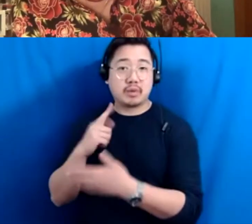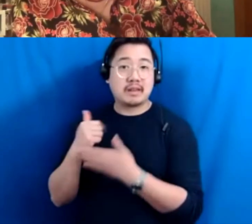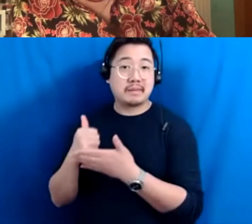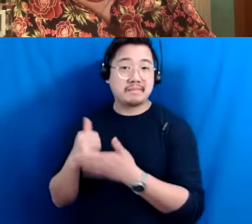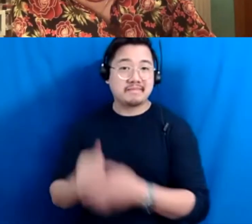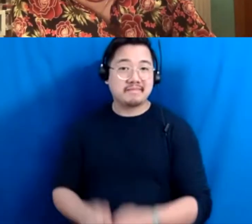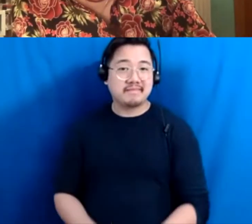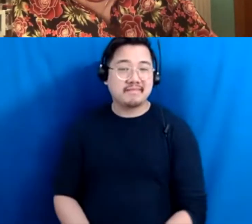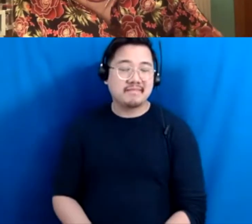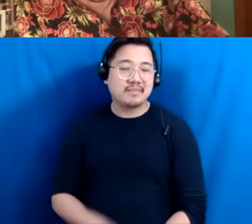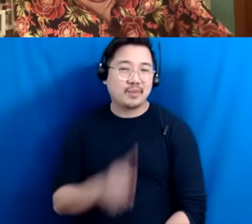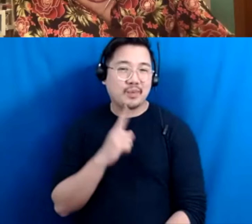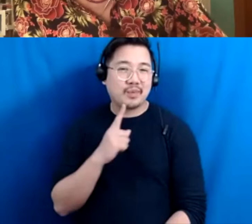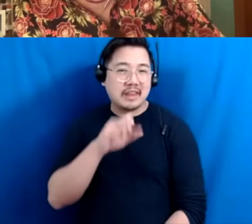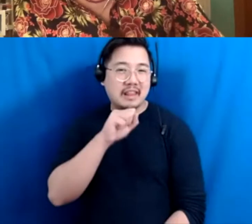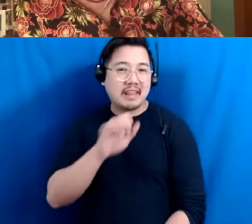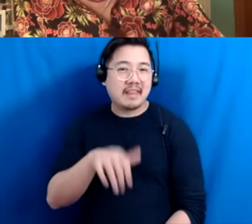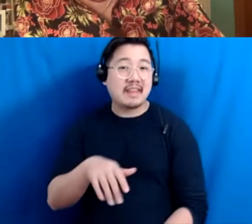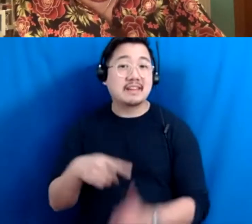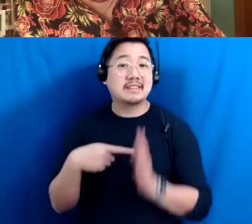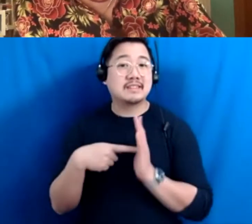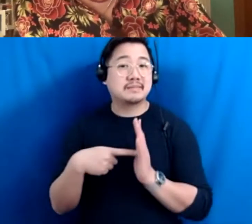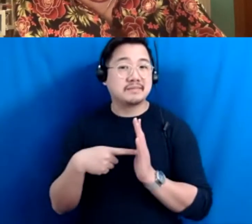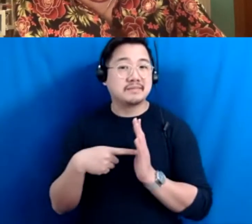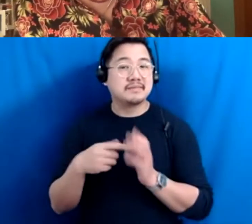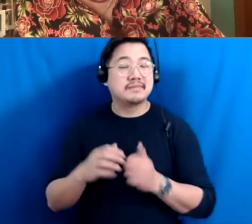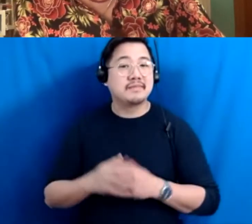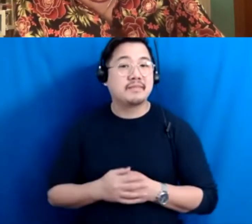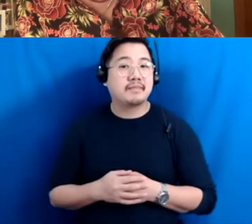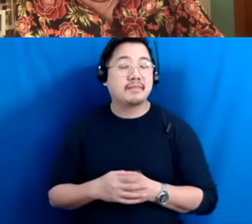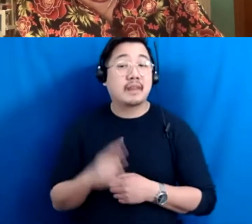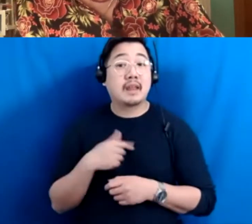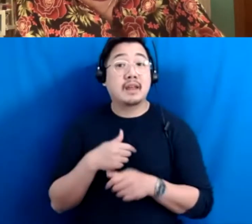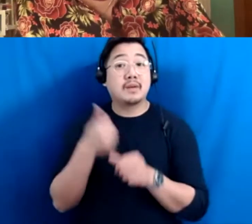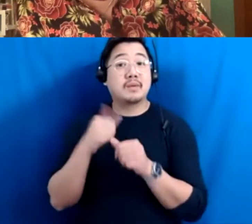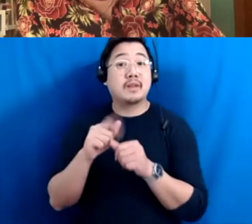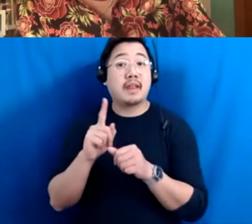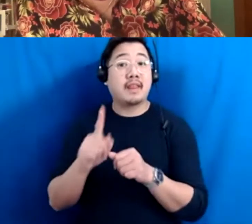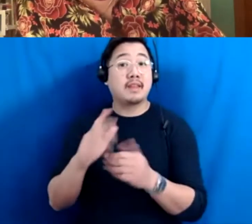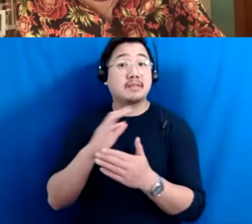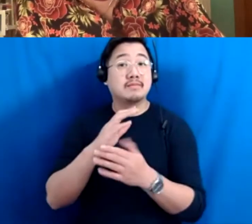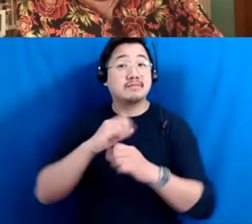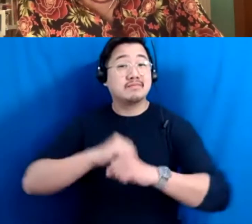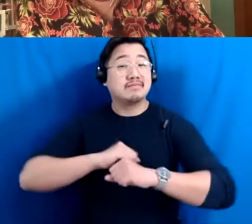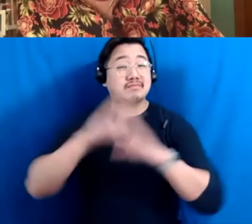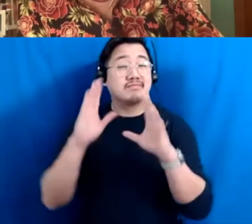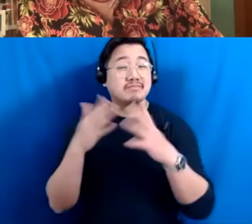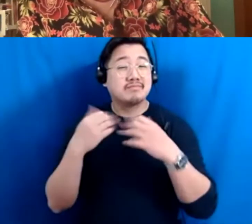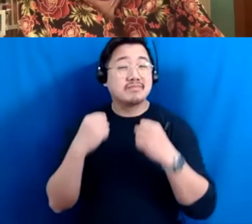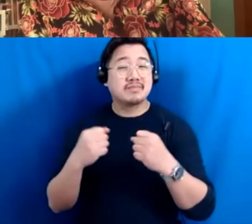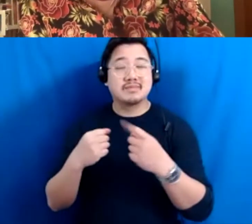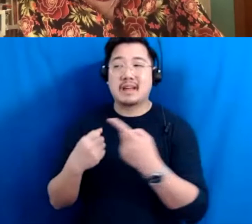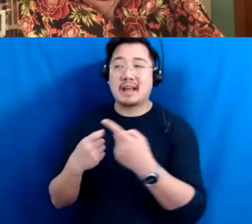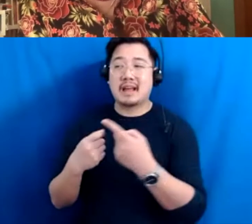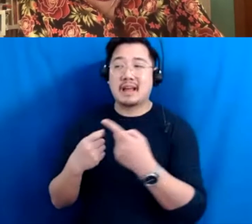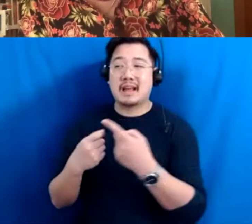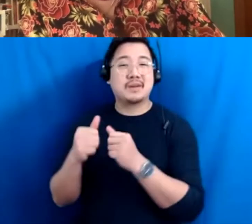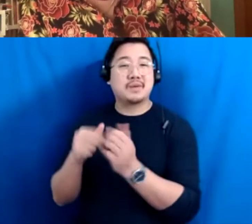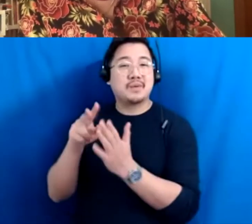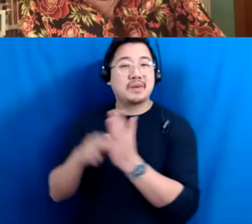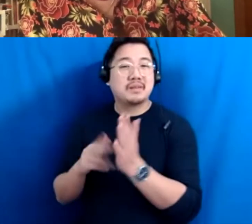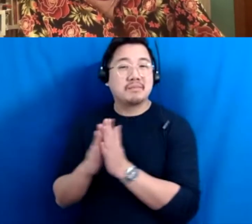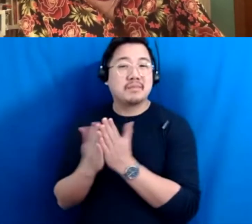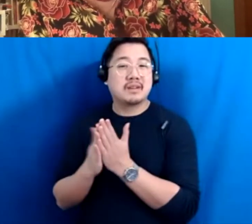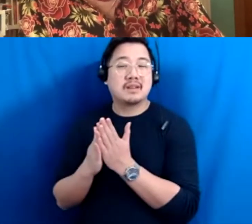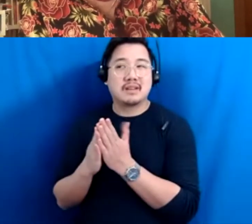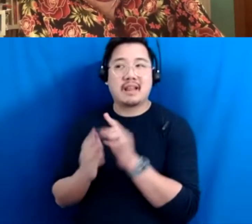that example. Actually, I remember that image so strongly from reading those books as a child. That's one that